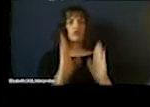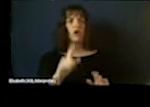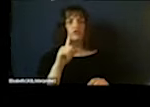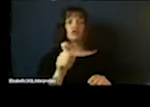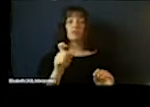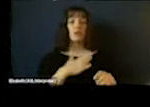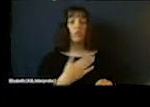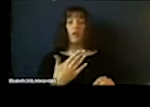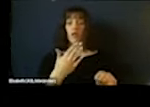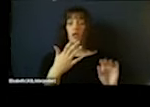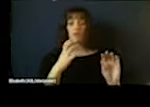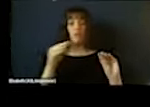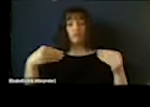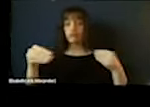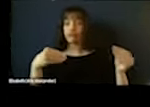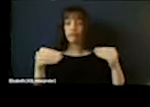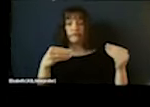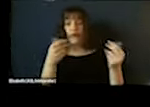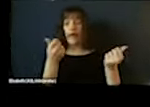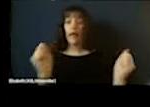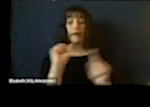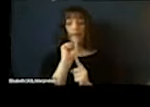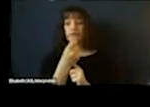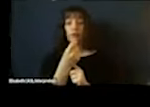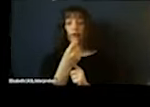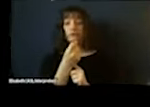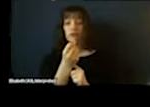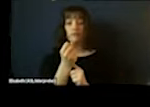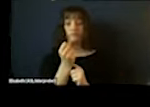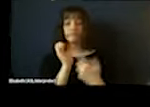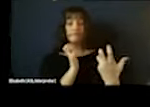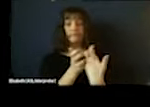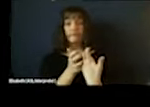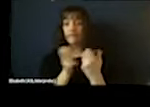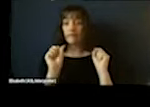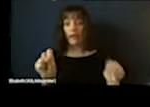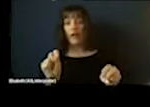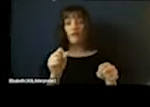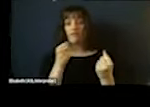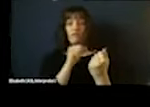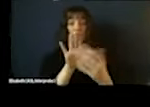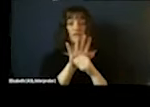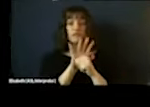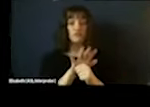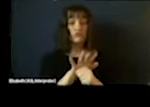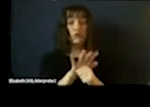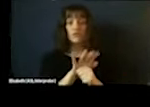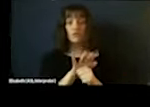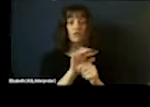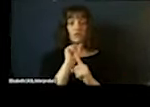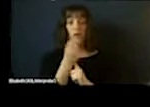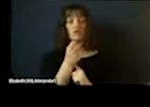and then sometimes they should face some really stressful situation. But astronauts should be the calm and follow the